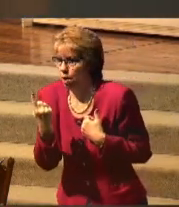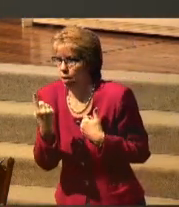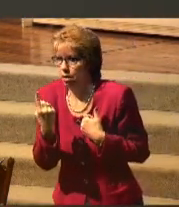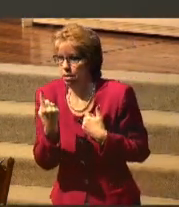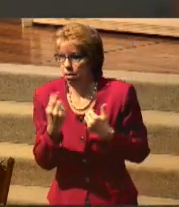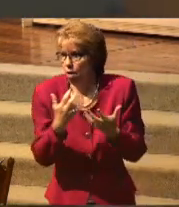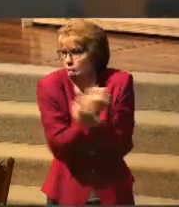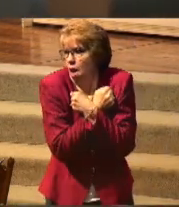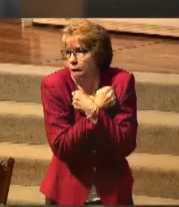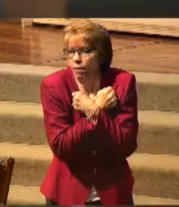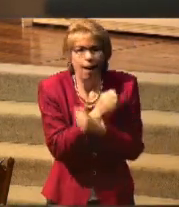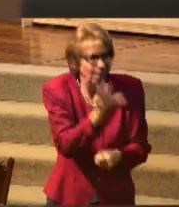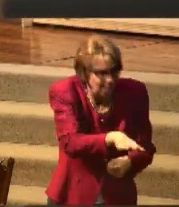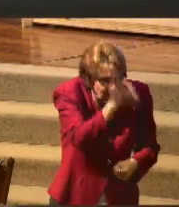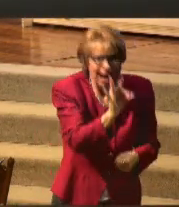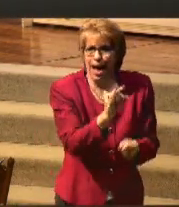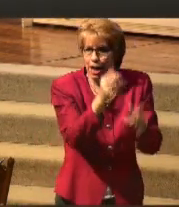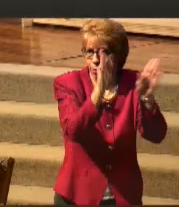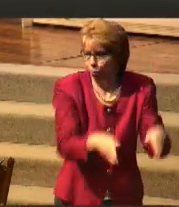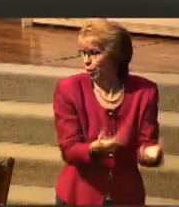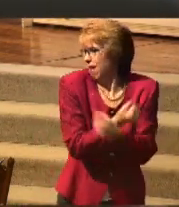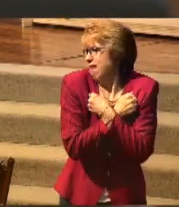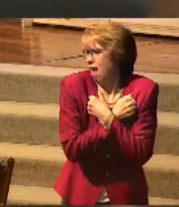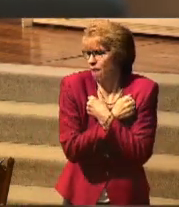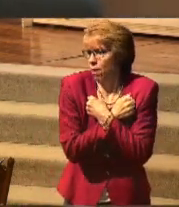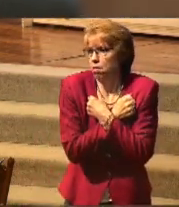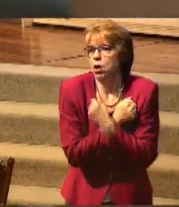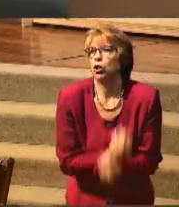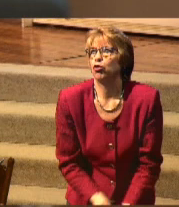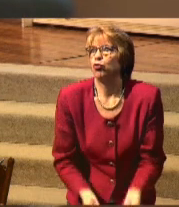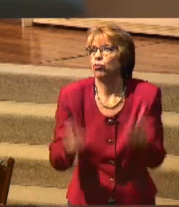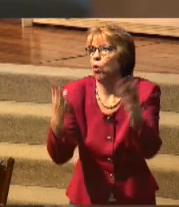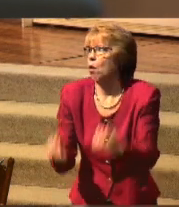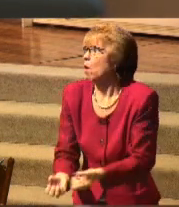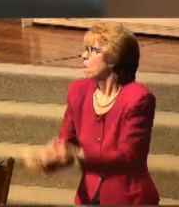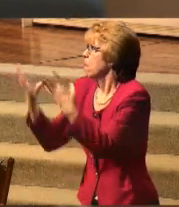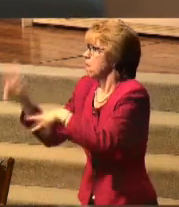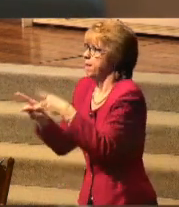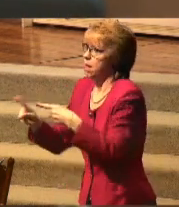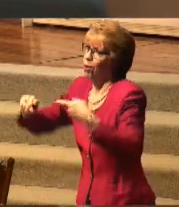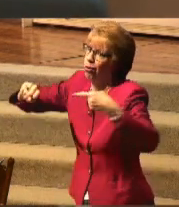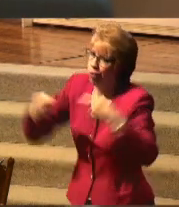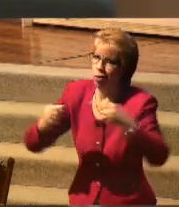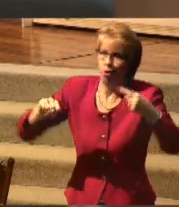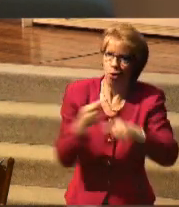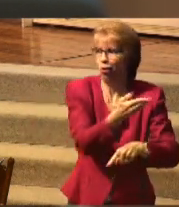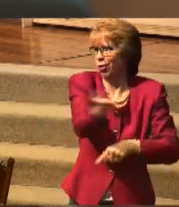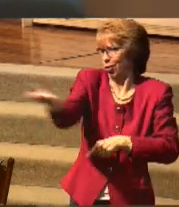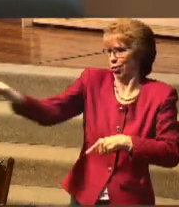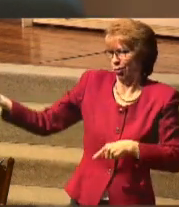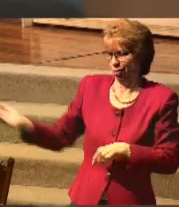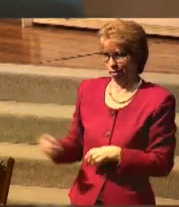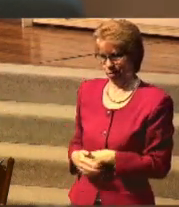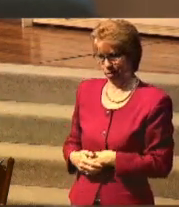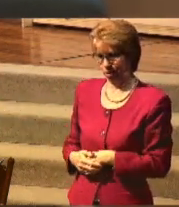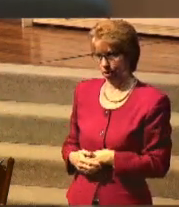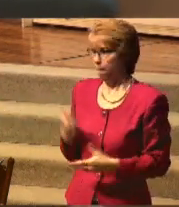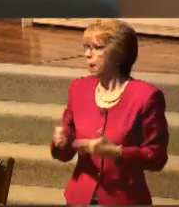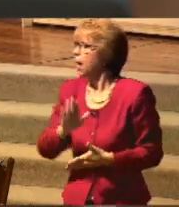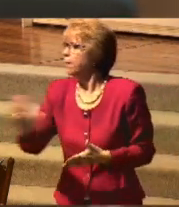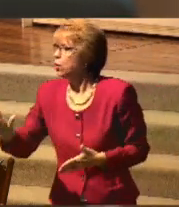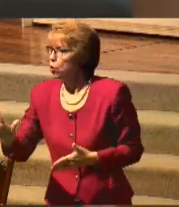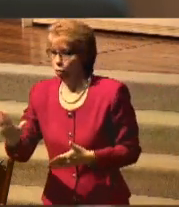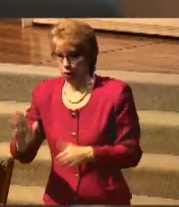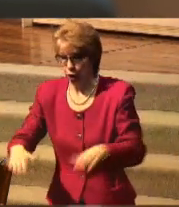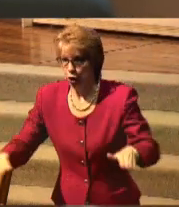love. Find someone to love. There are hurting people everywhere. Maybe your children are in glory ahead